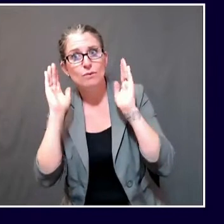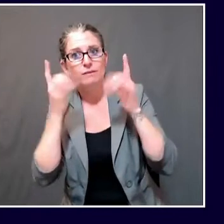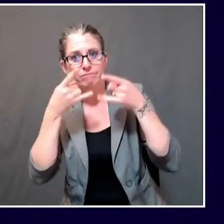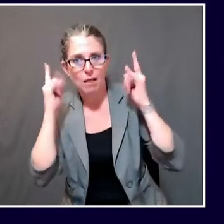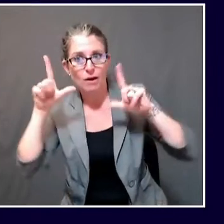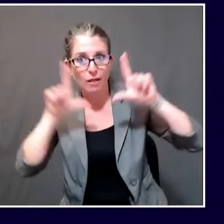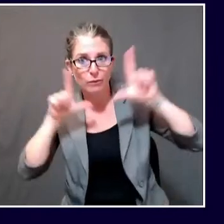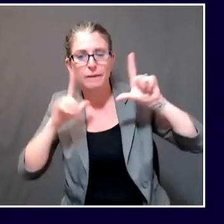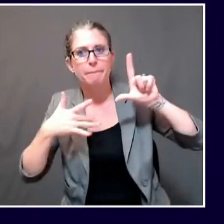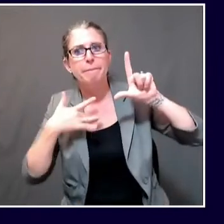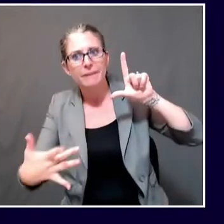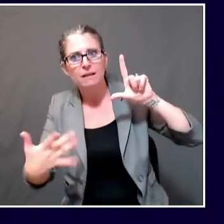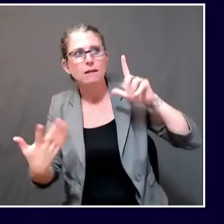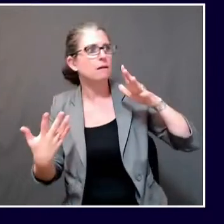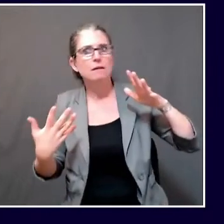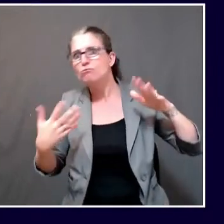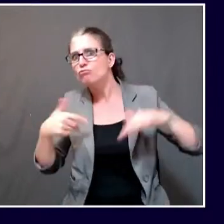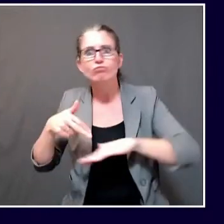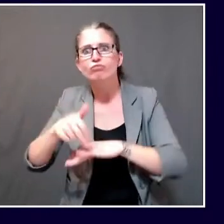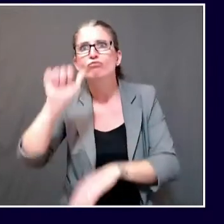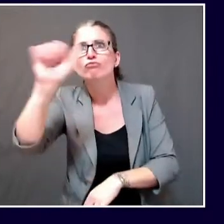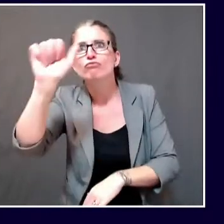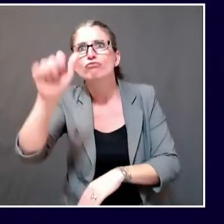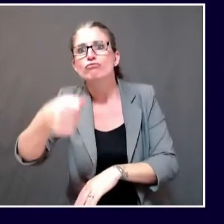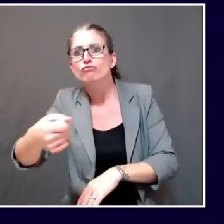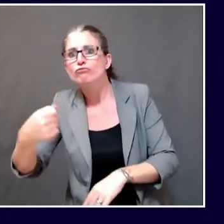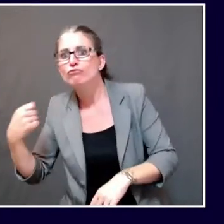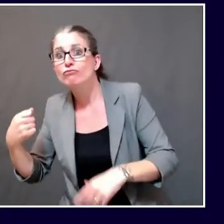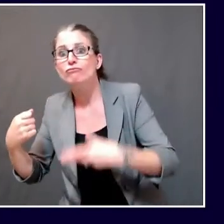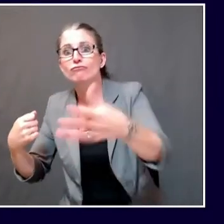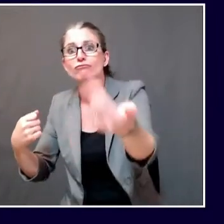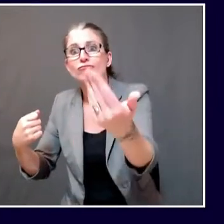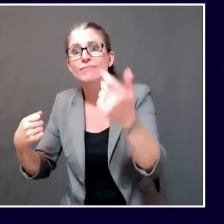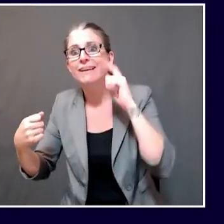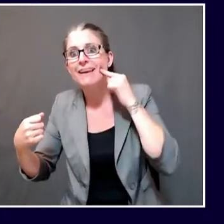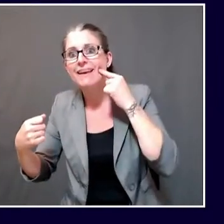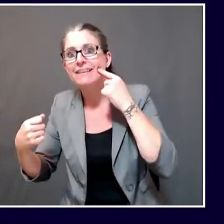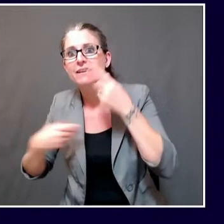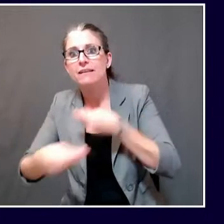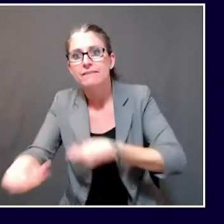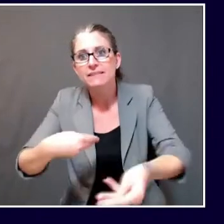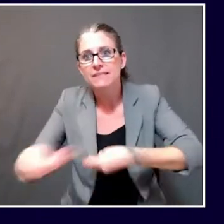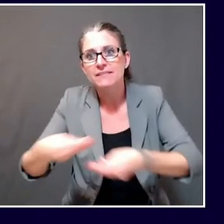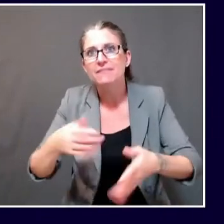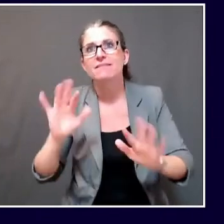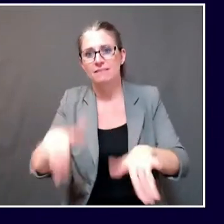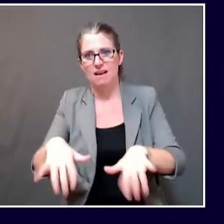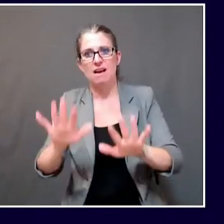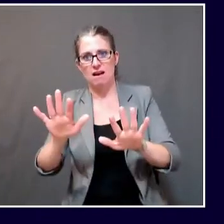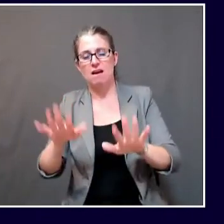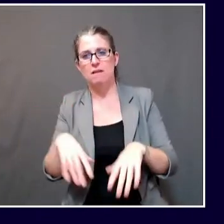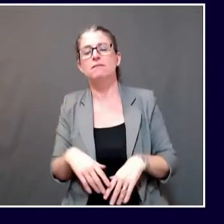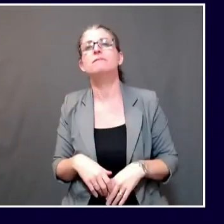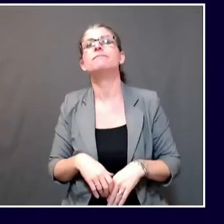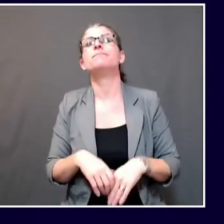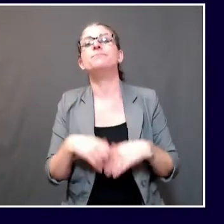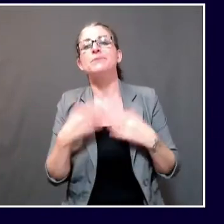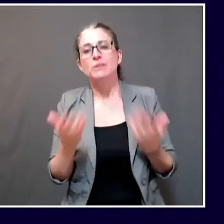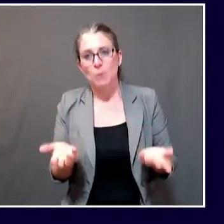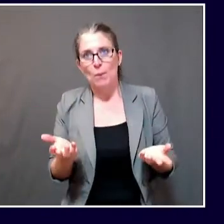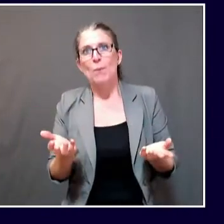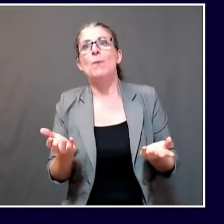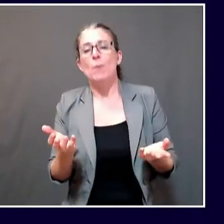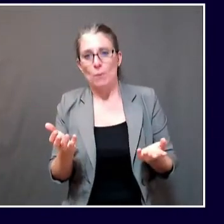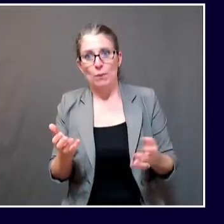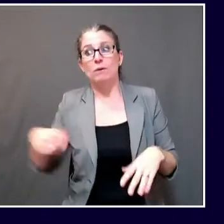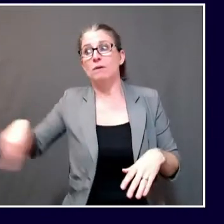Is it the trick-or-treaters who would be touching and eating the candy that came from a home where someone might be infected? Or is it the homeowners